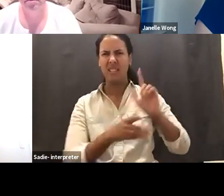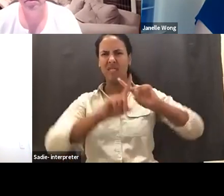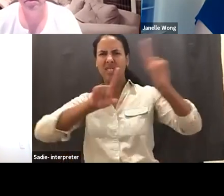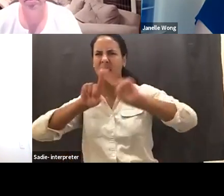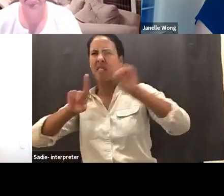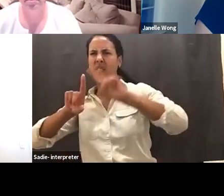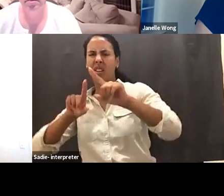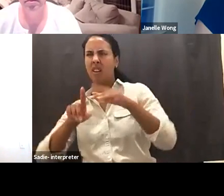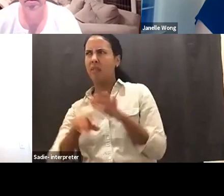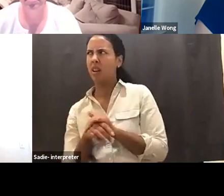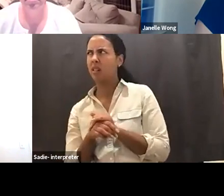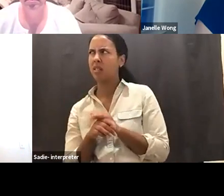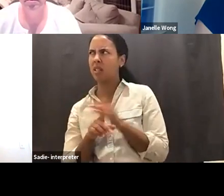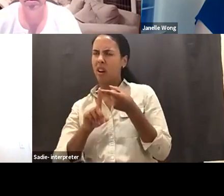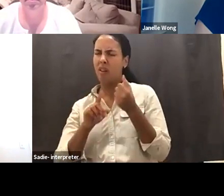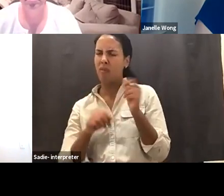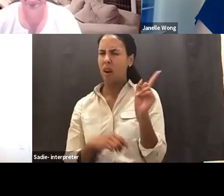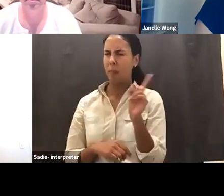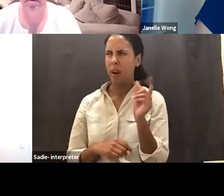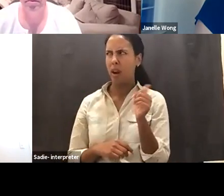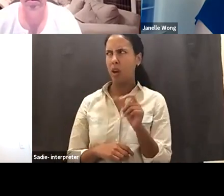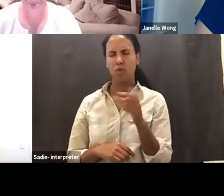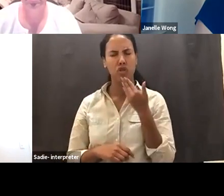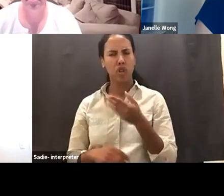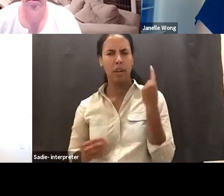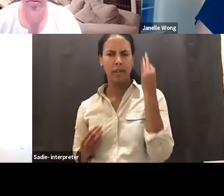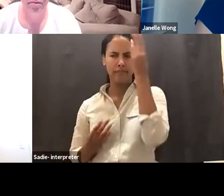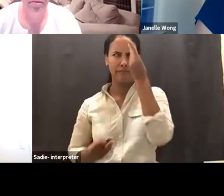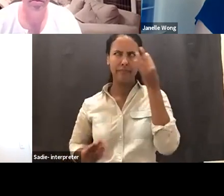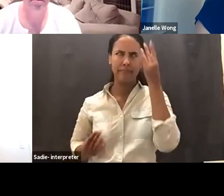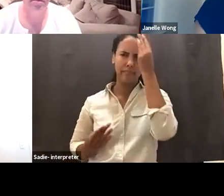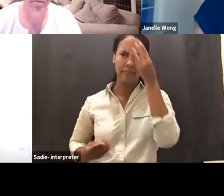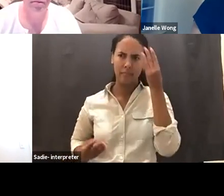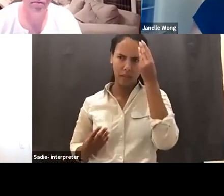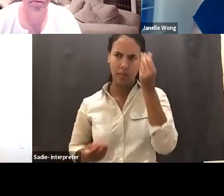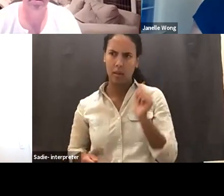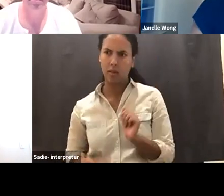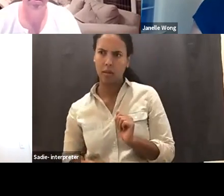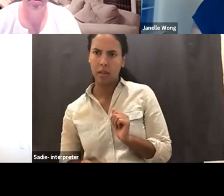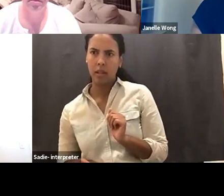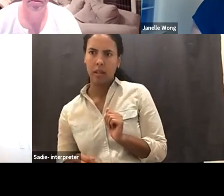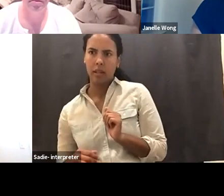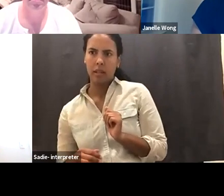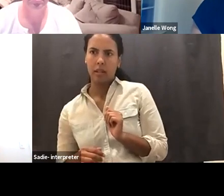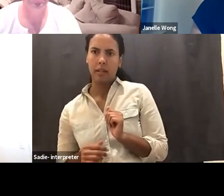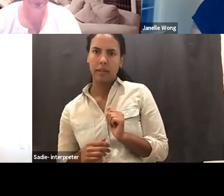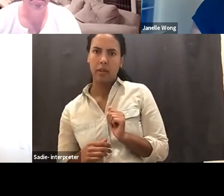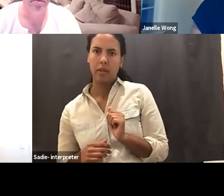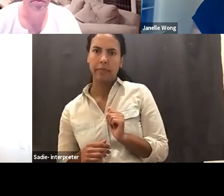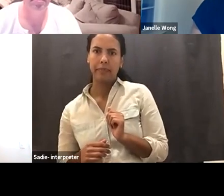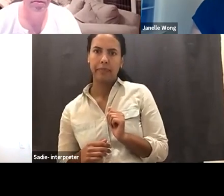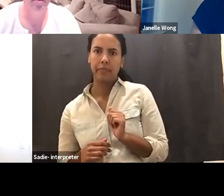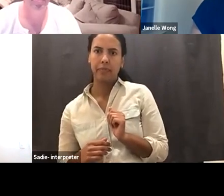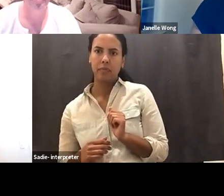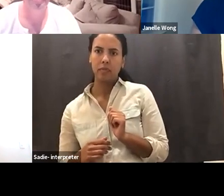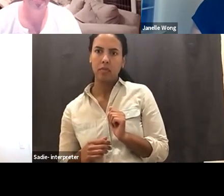Integrate also has a lot of work that they do that was existing that I was able to build off of, and a lot of other wonderful resources that I'm happy to